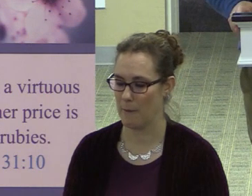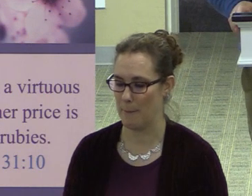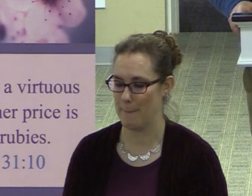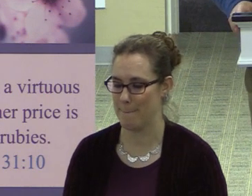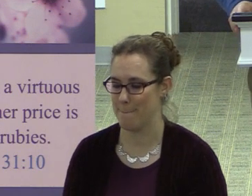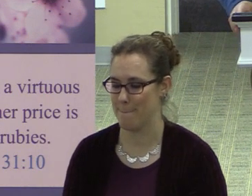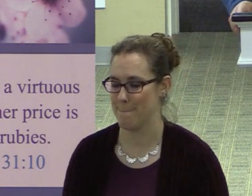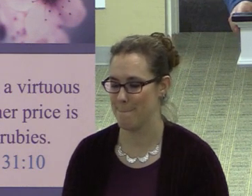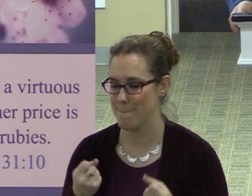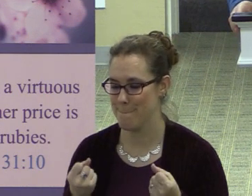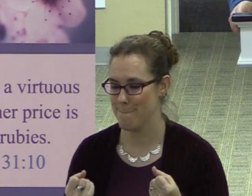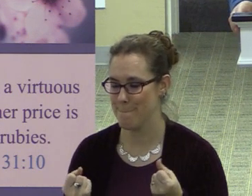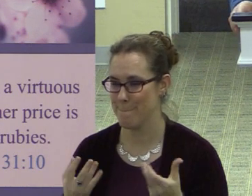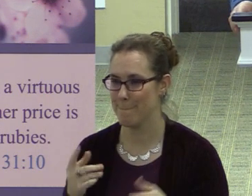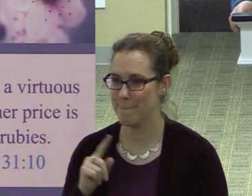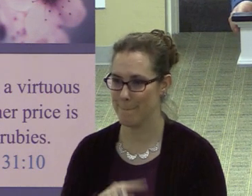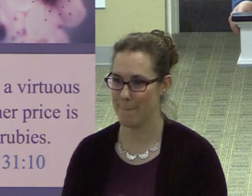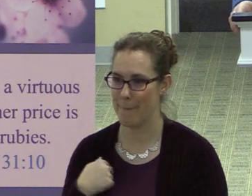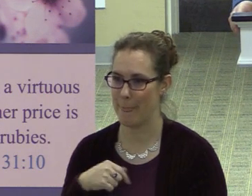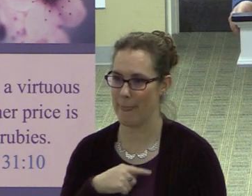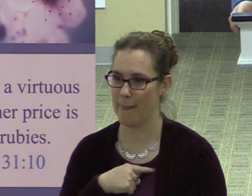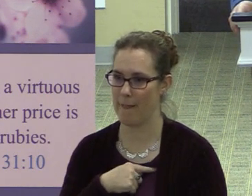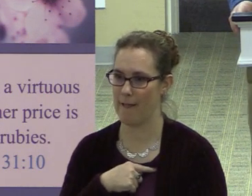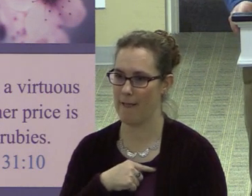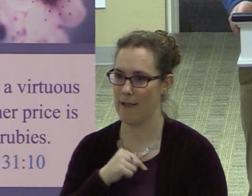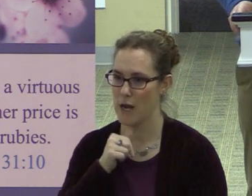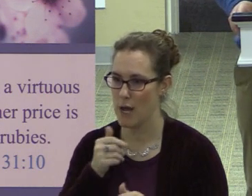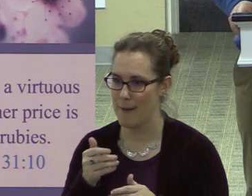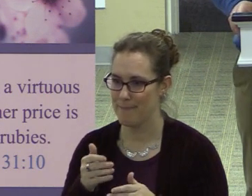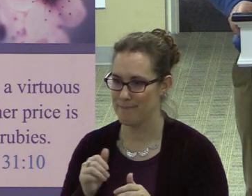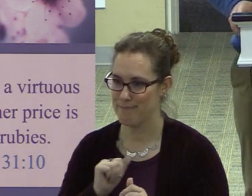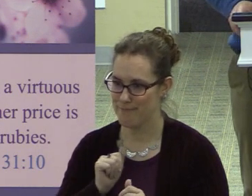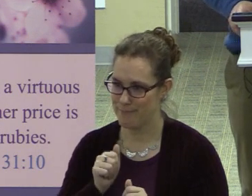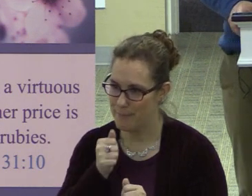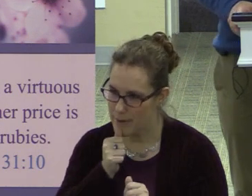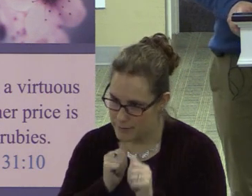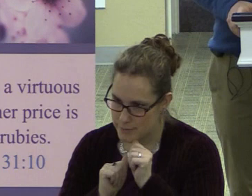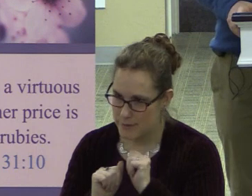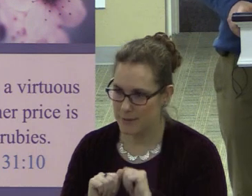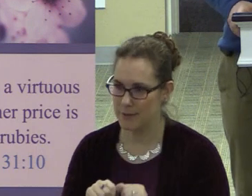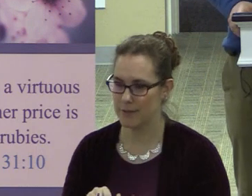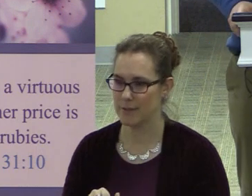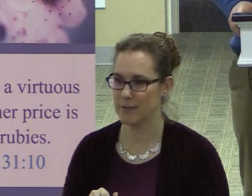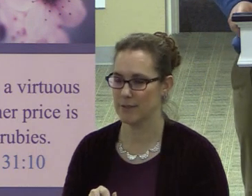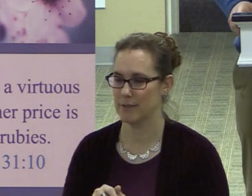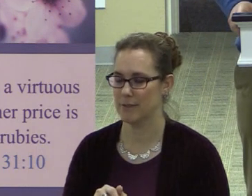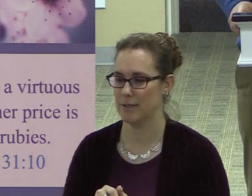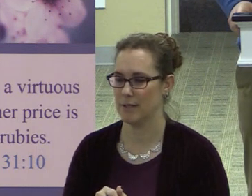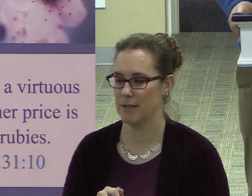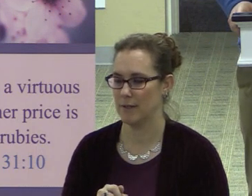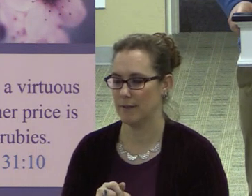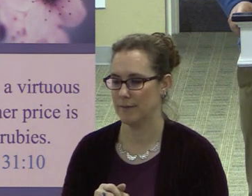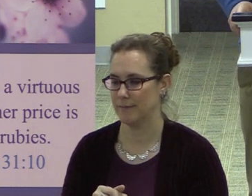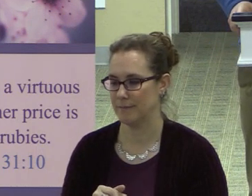Many times our impatience, our obsession today in Western culture with the clock can hinder us greatly.